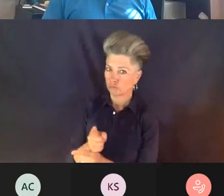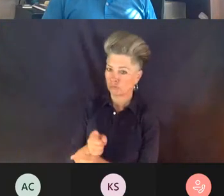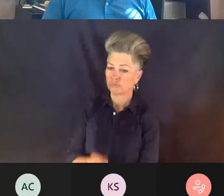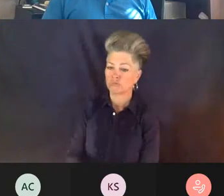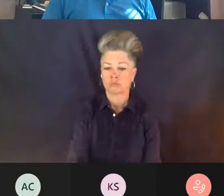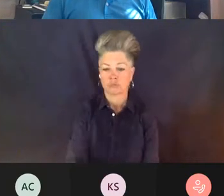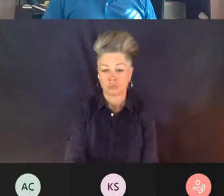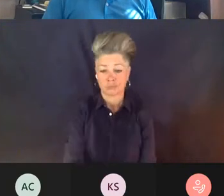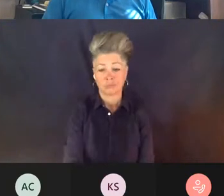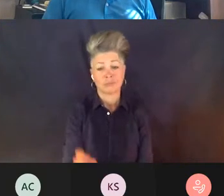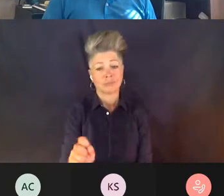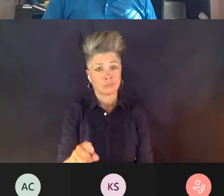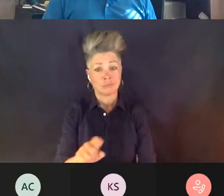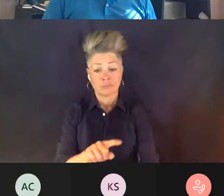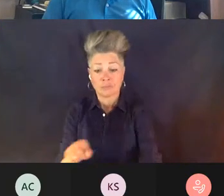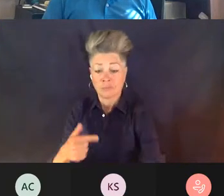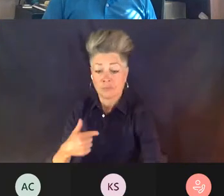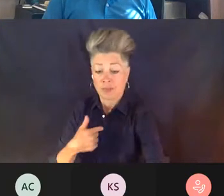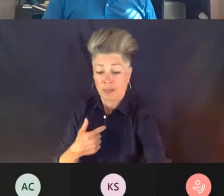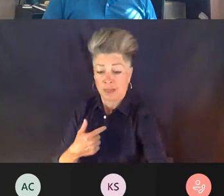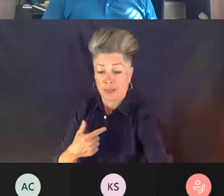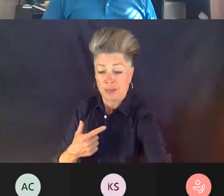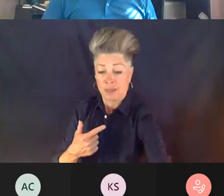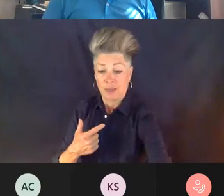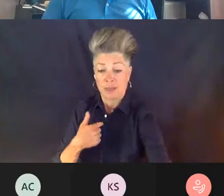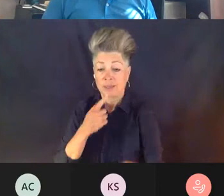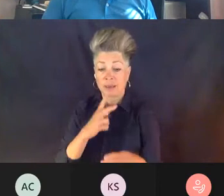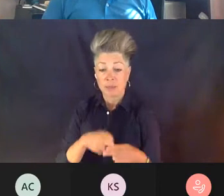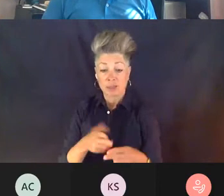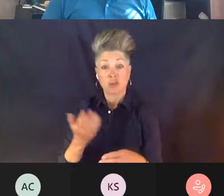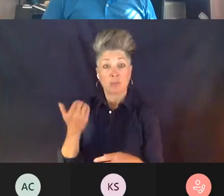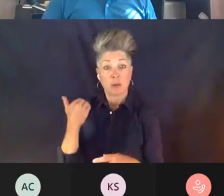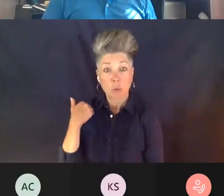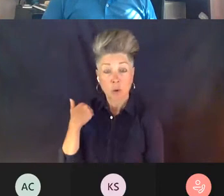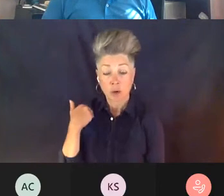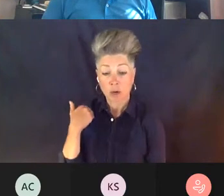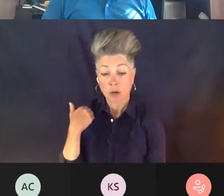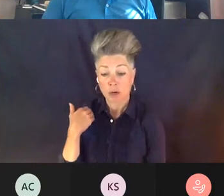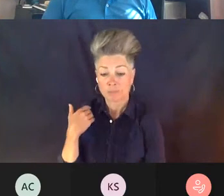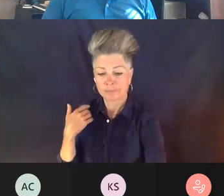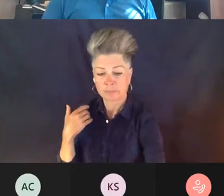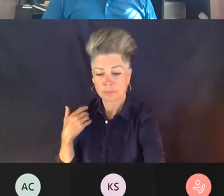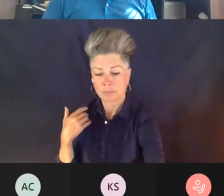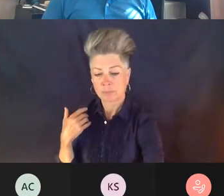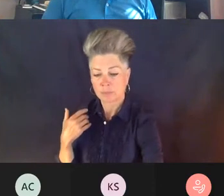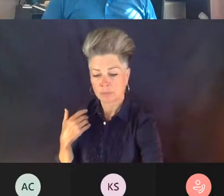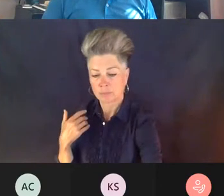Yeah, as I mentioned earlier, after the presentation that Kiran gave us,